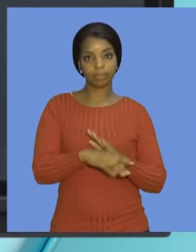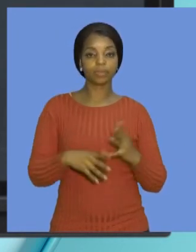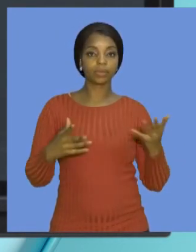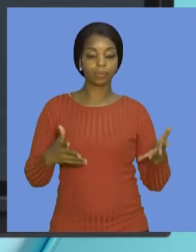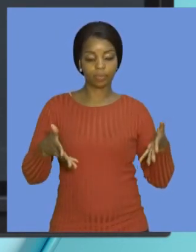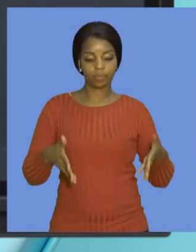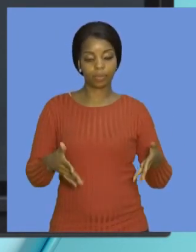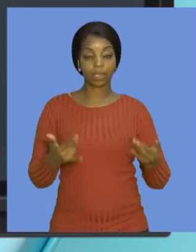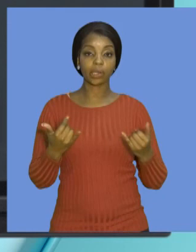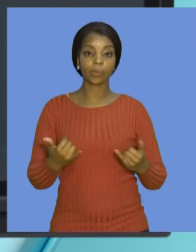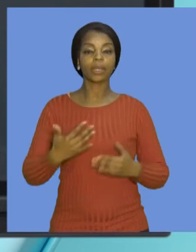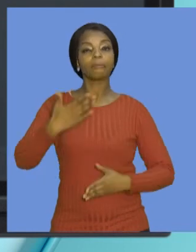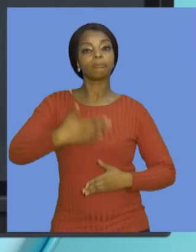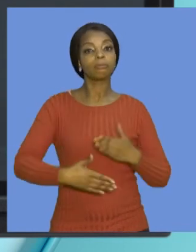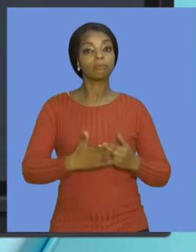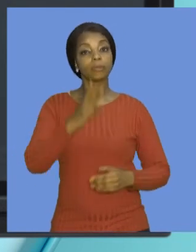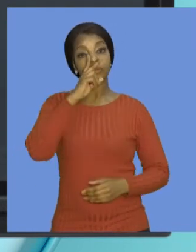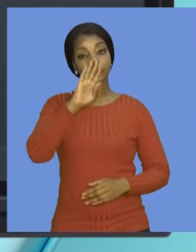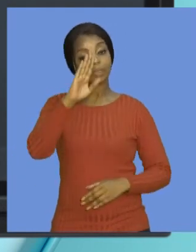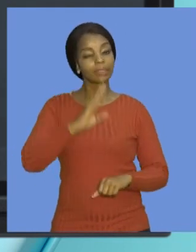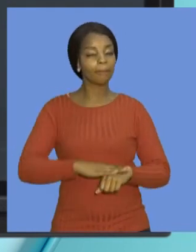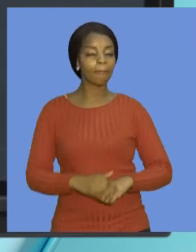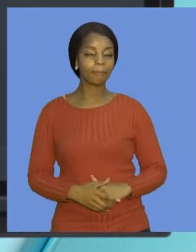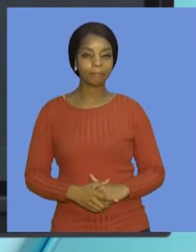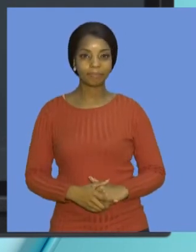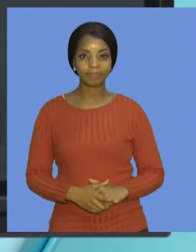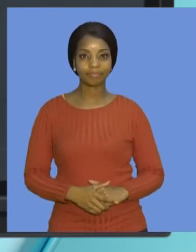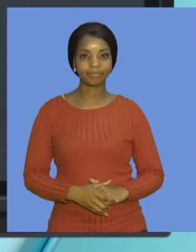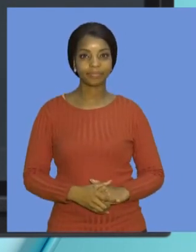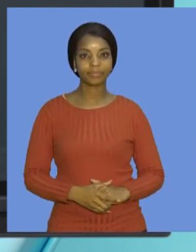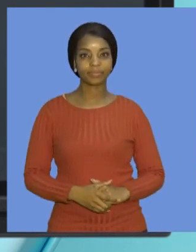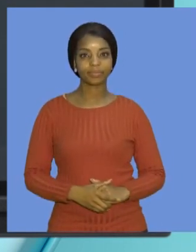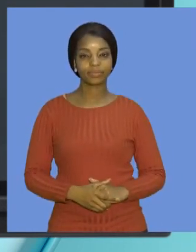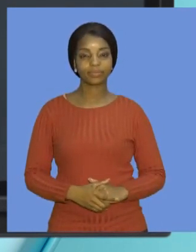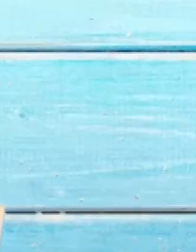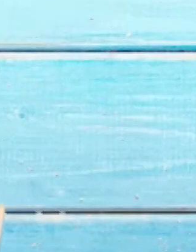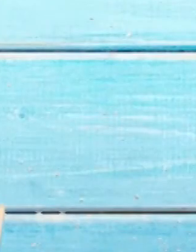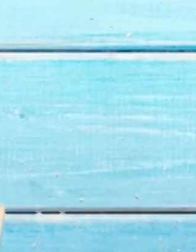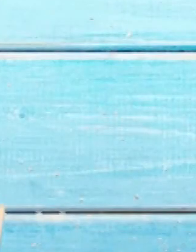we've looked at. So guys, from me to you, that's all that I have for you. See you next time.